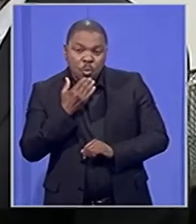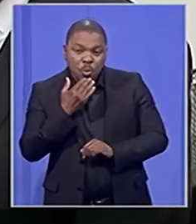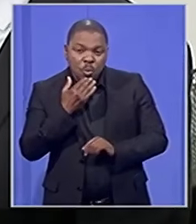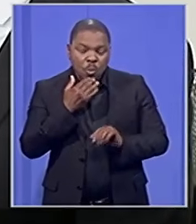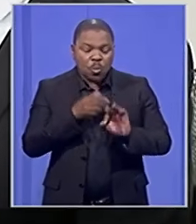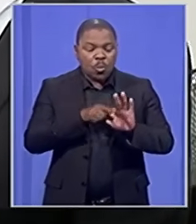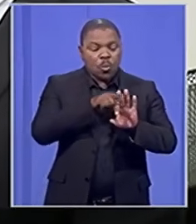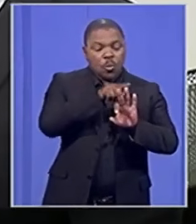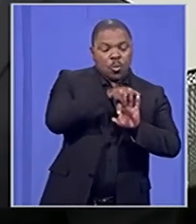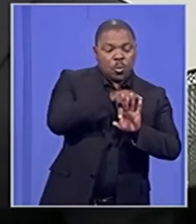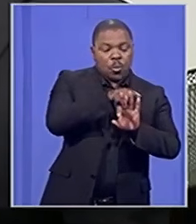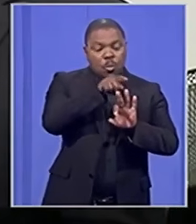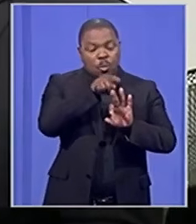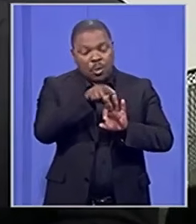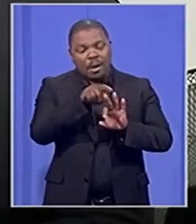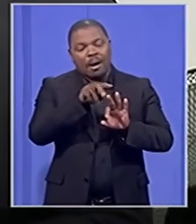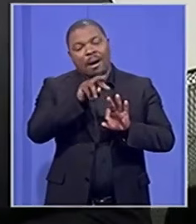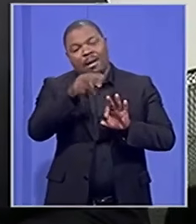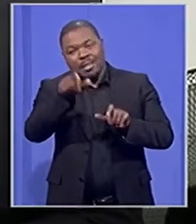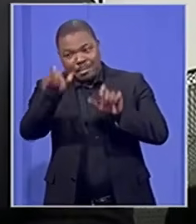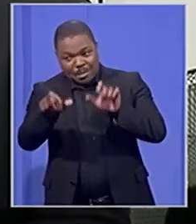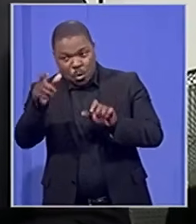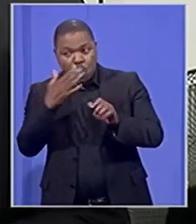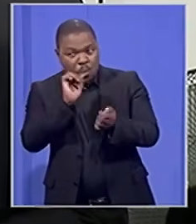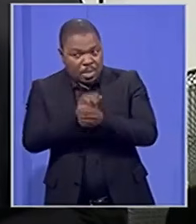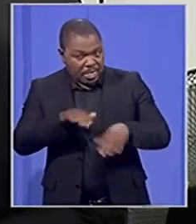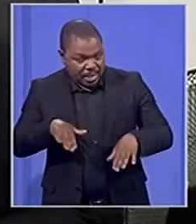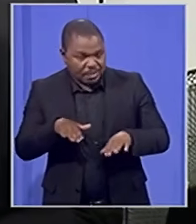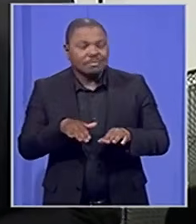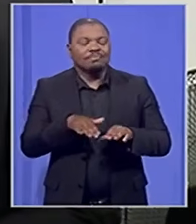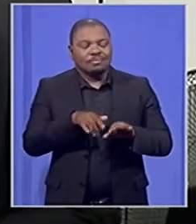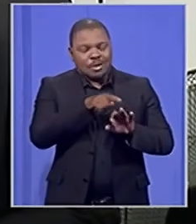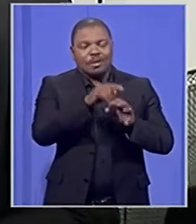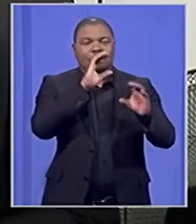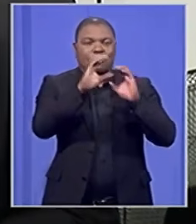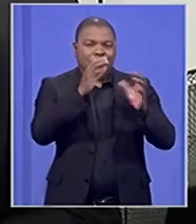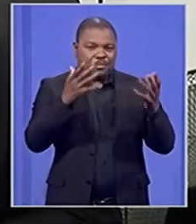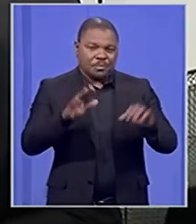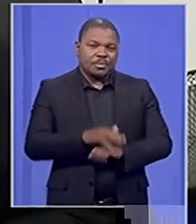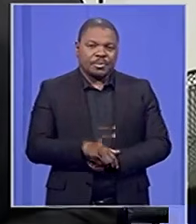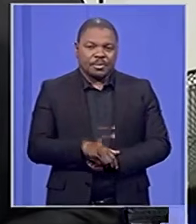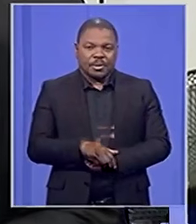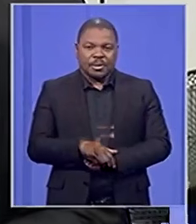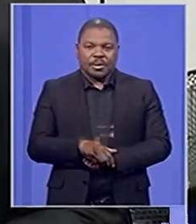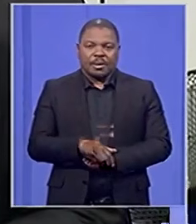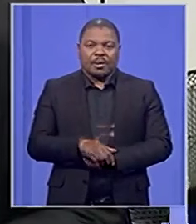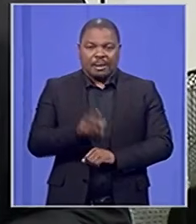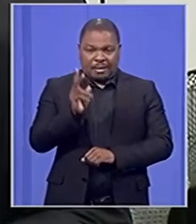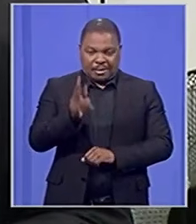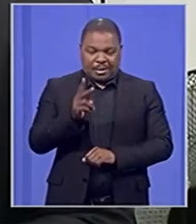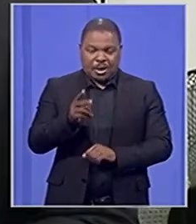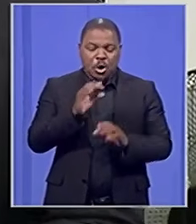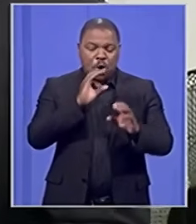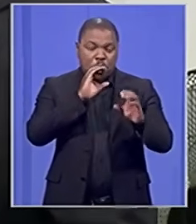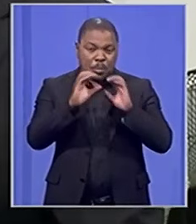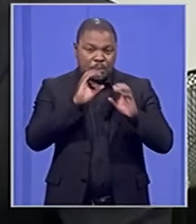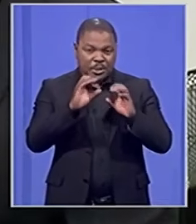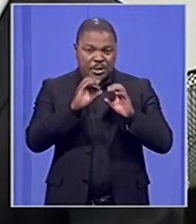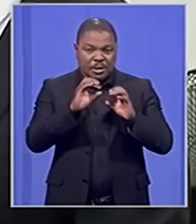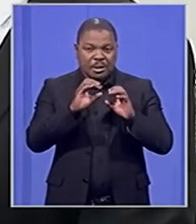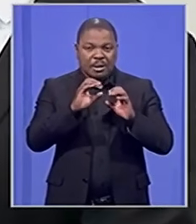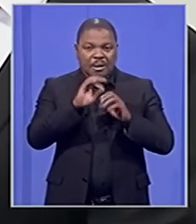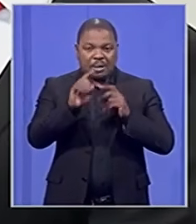1 and 2 other persons who are not before court, and communication done with either accused